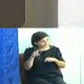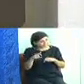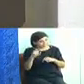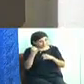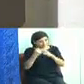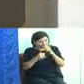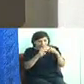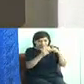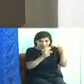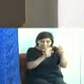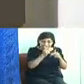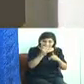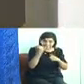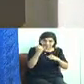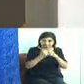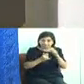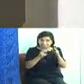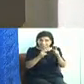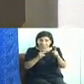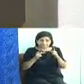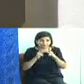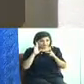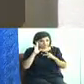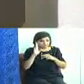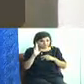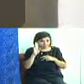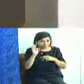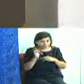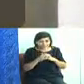where you are going to be.